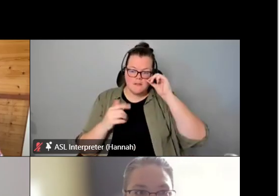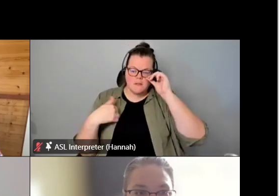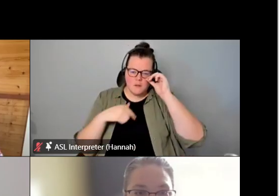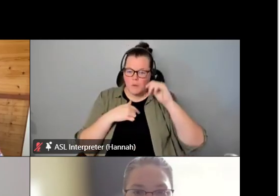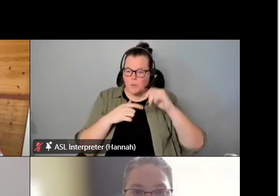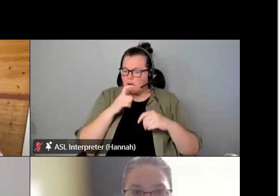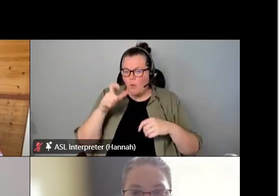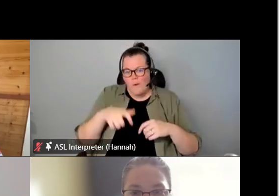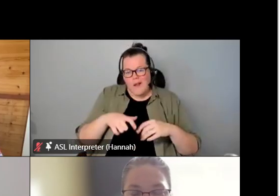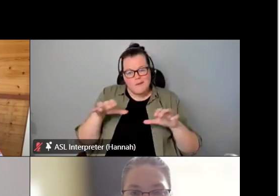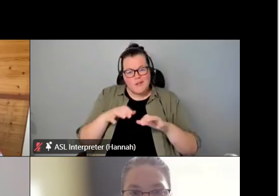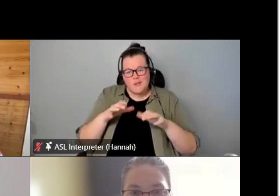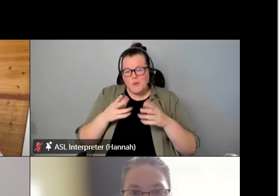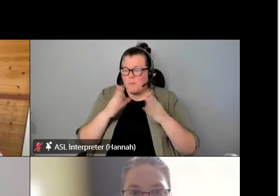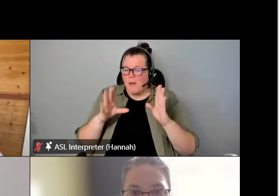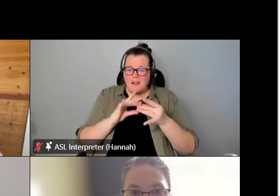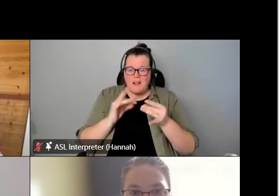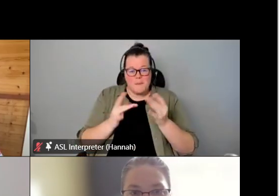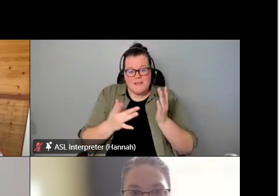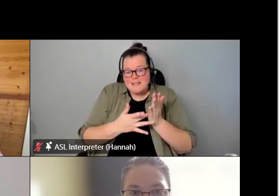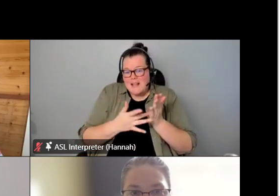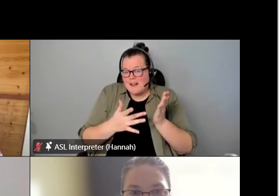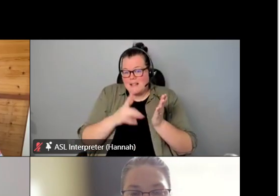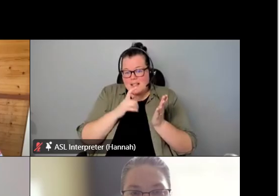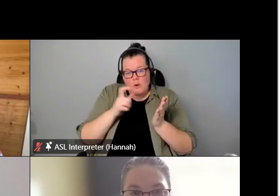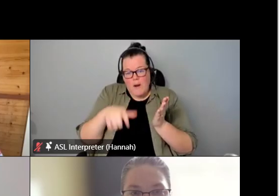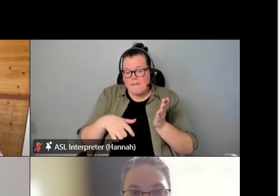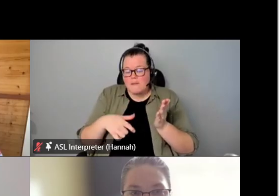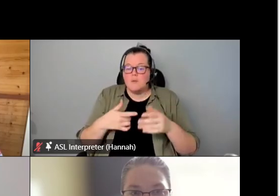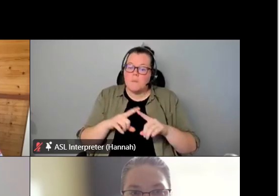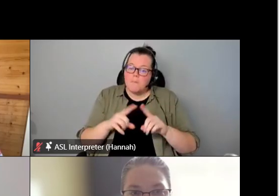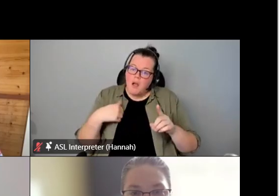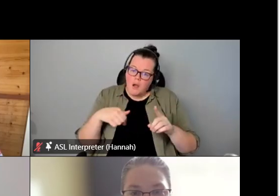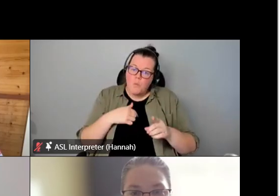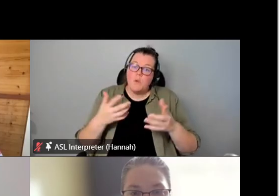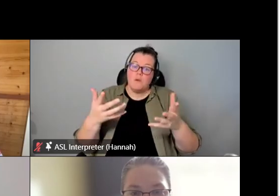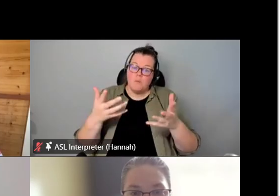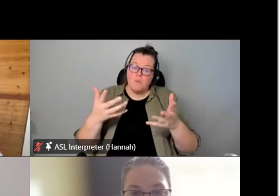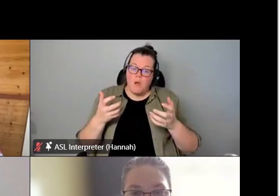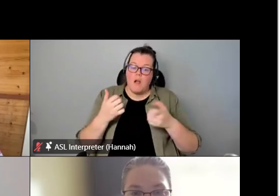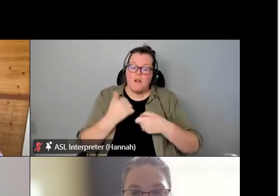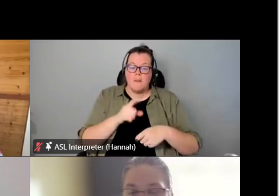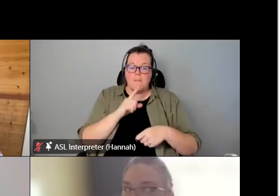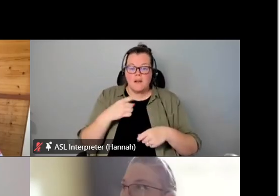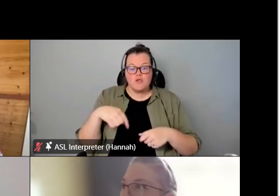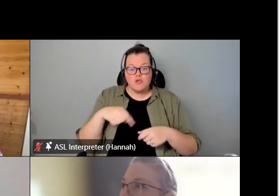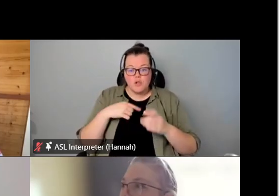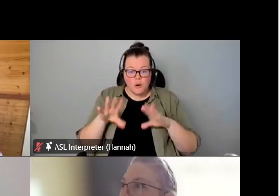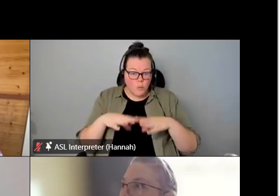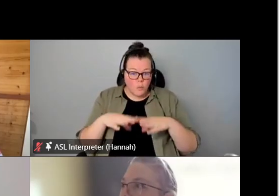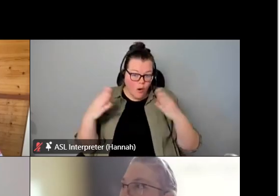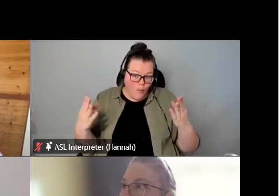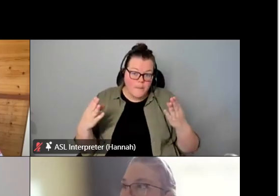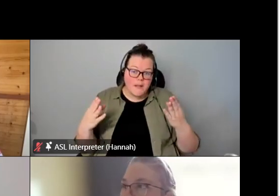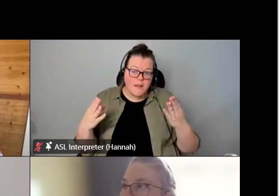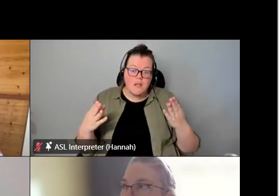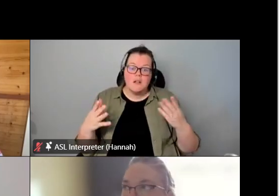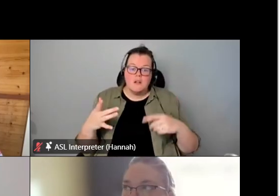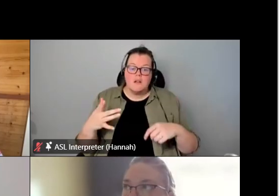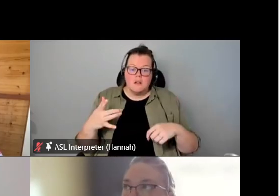public comments technically. That is, we want to, and we want to make sure that we Mhm. are open. And we